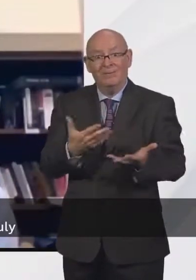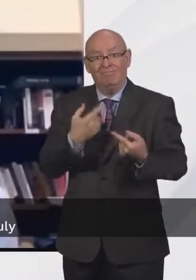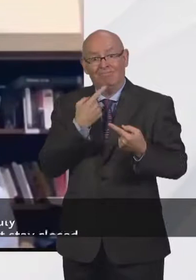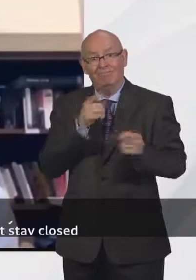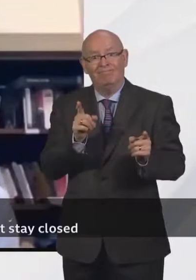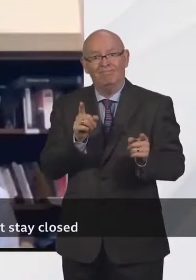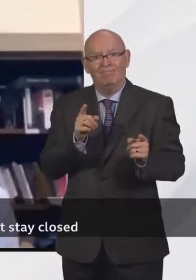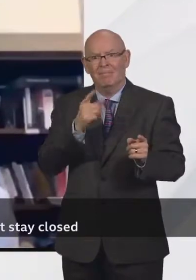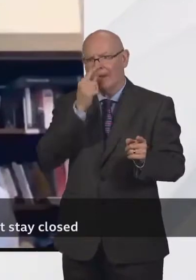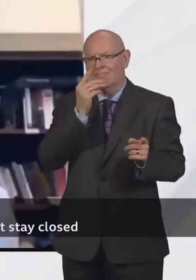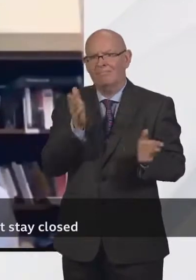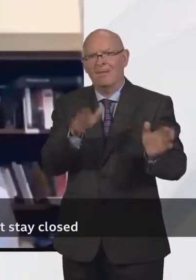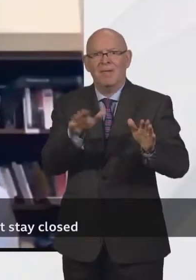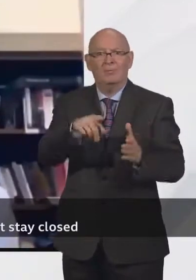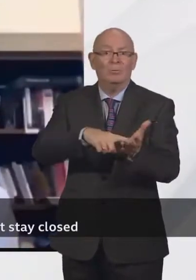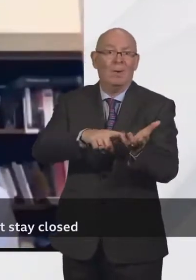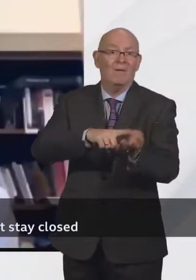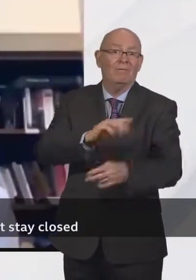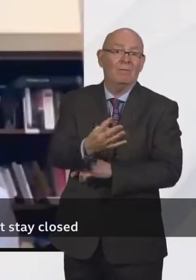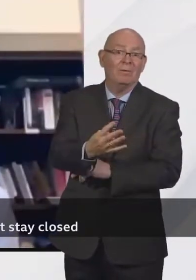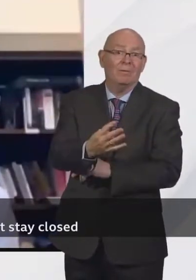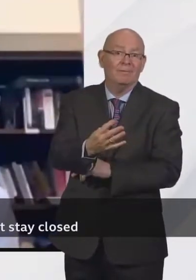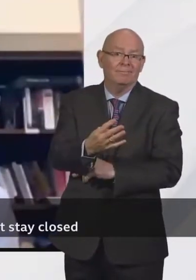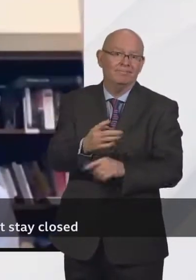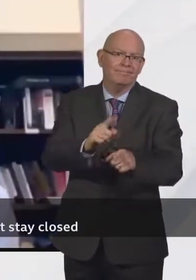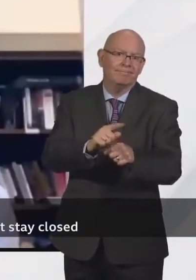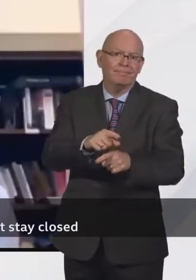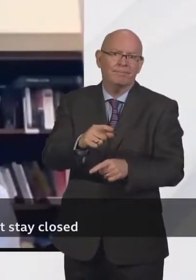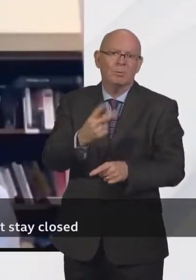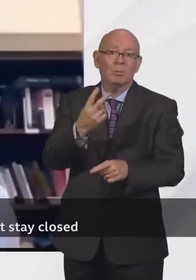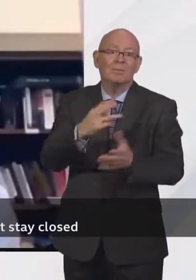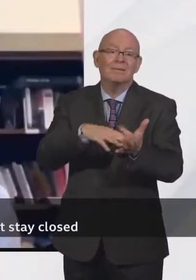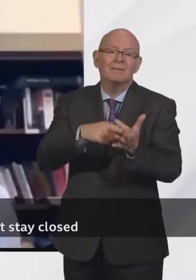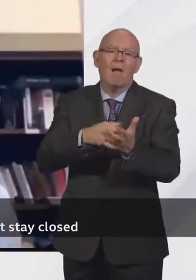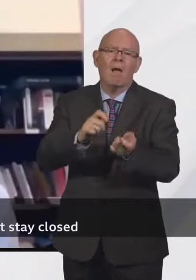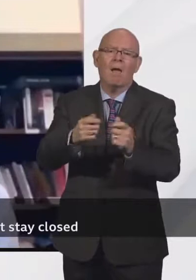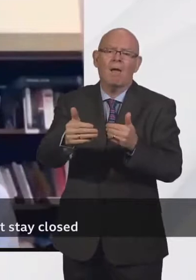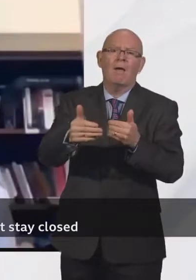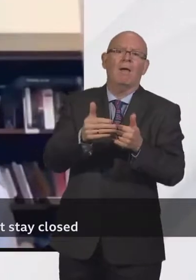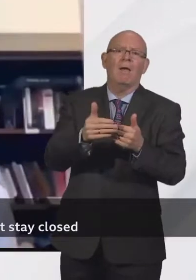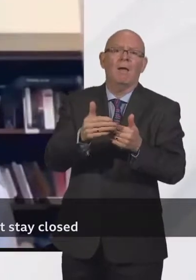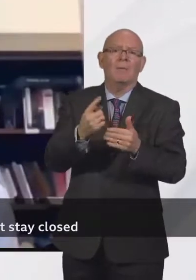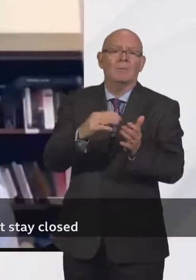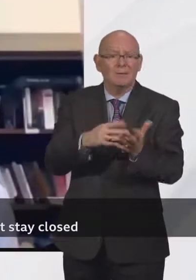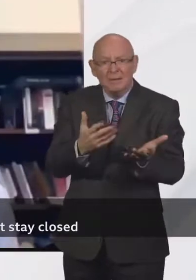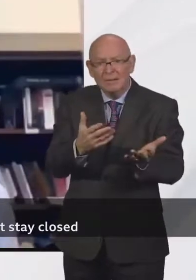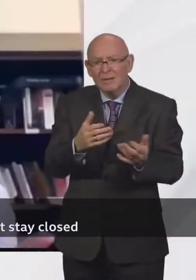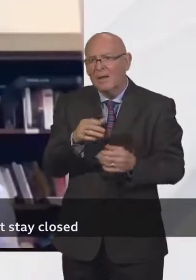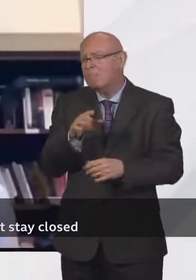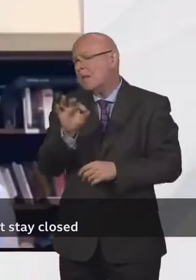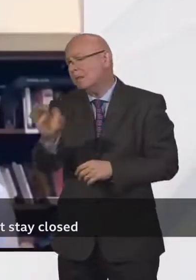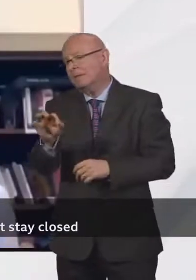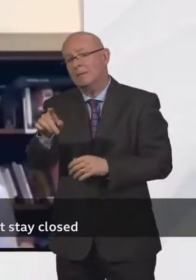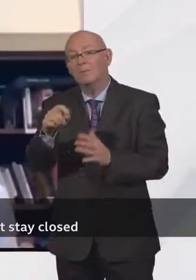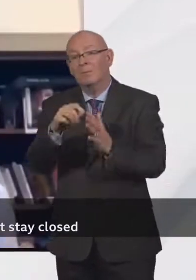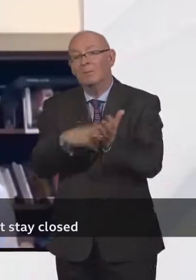is going bust. People are scared to go out of their homes, to go back to the shops and pubs. I'm a little bit unclear about whether you think it's a